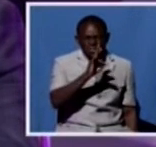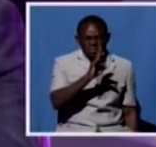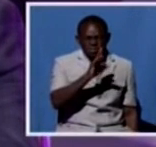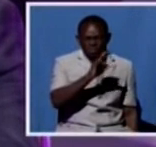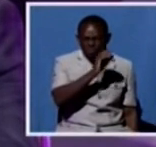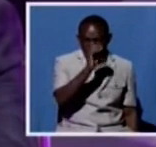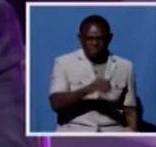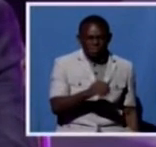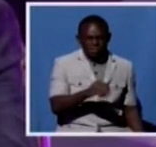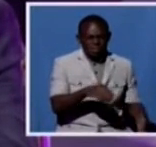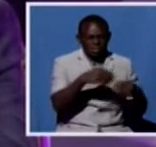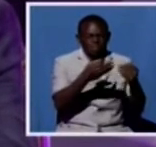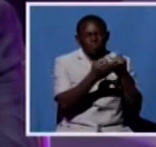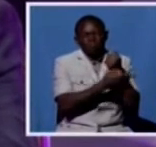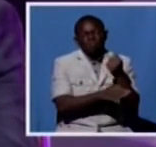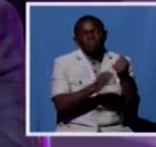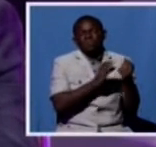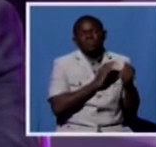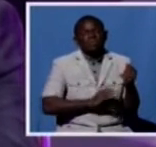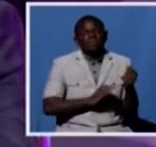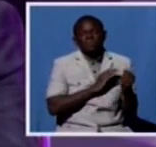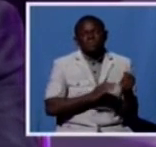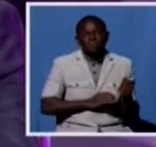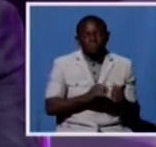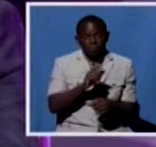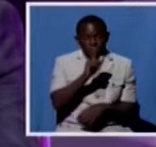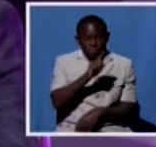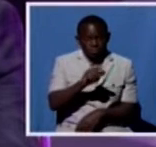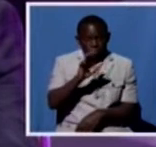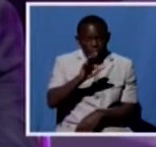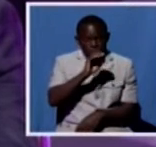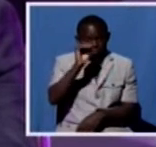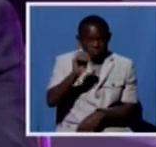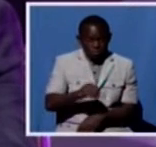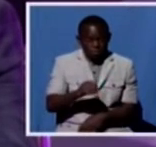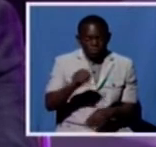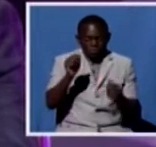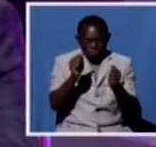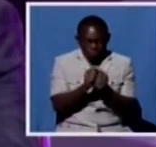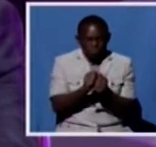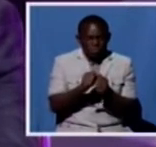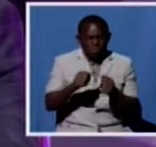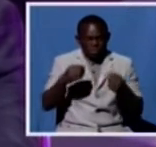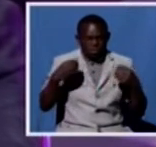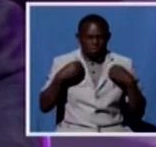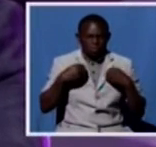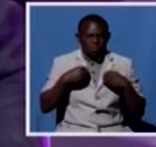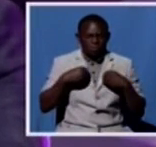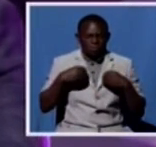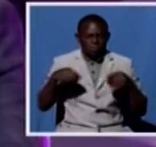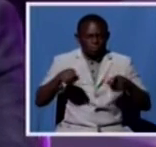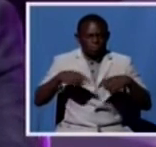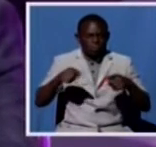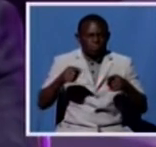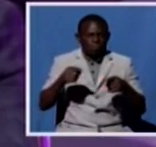And about 25% is sitting with the local contractors. So when we receive the funds and we do a